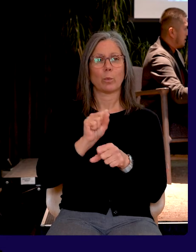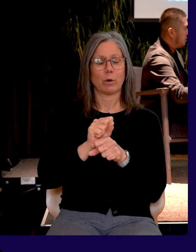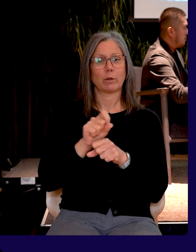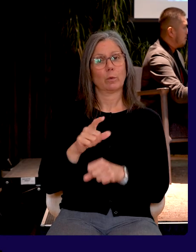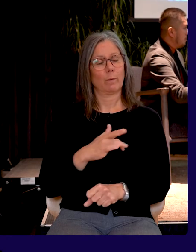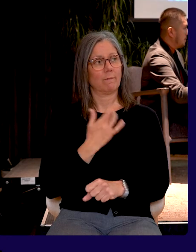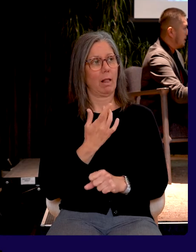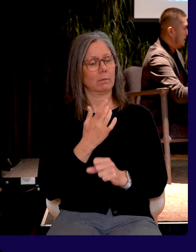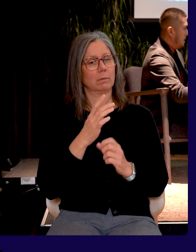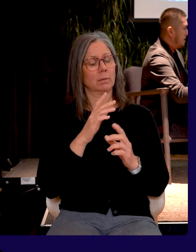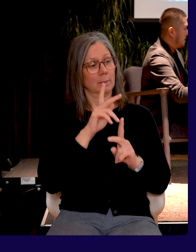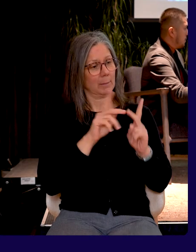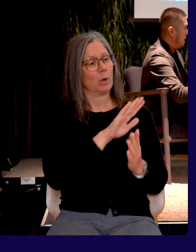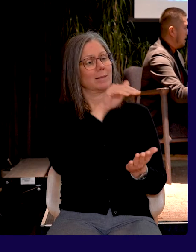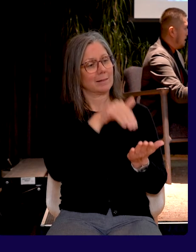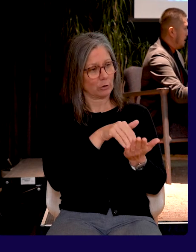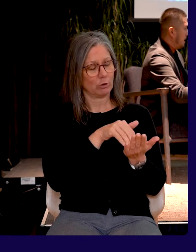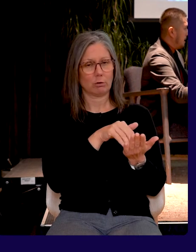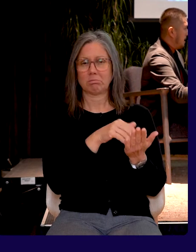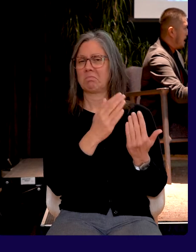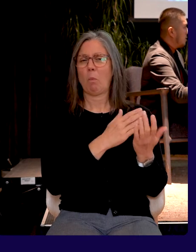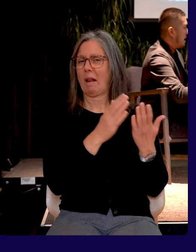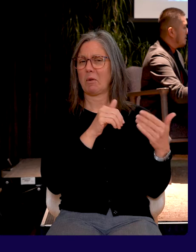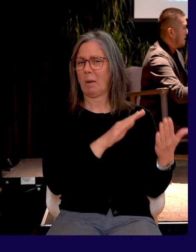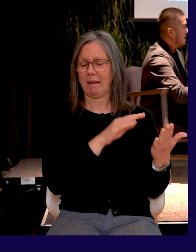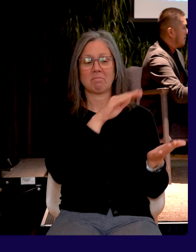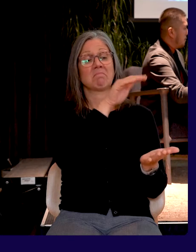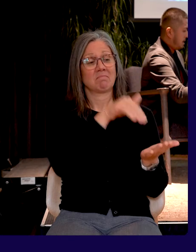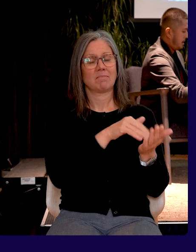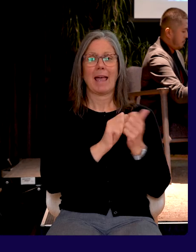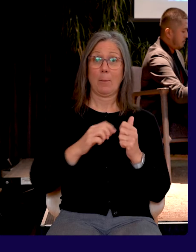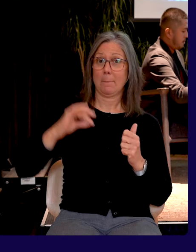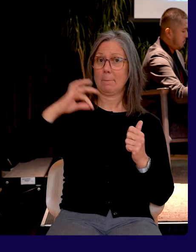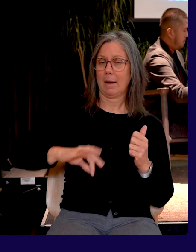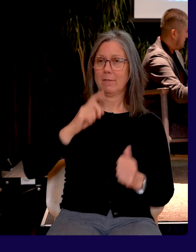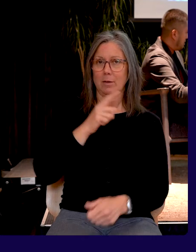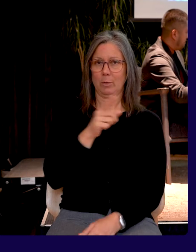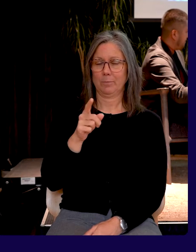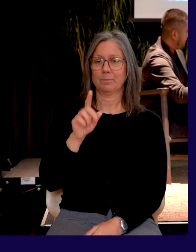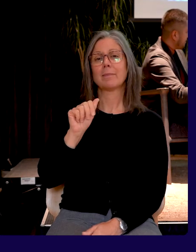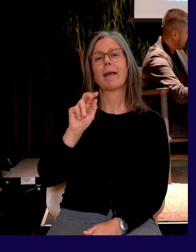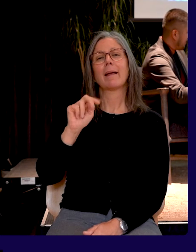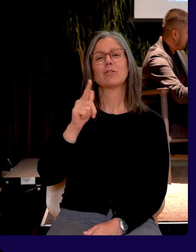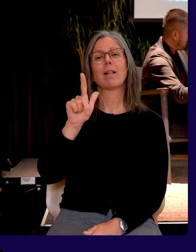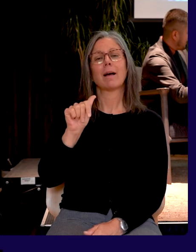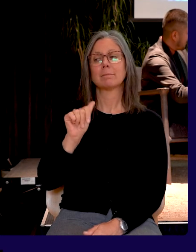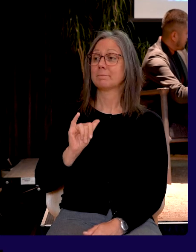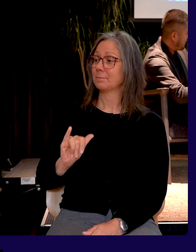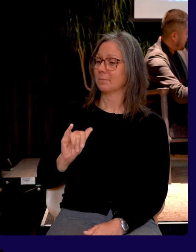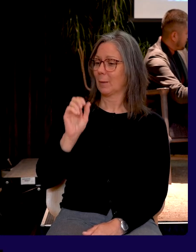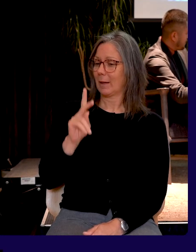able to center people in it in some way? And how did it pay off? If we could start with Angela.